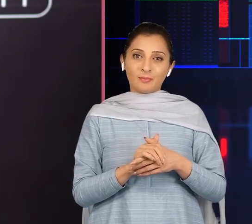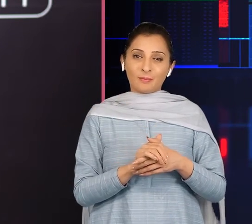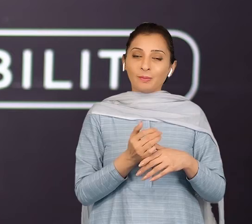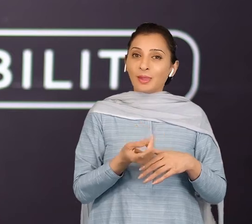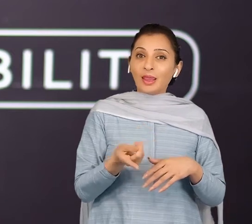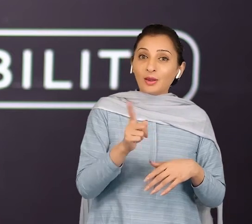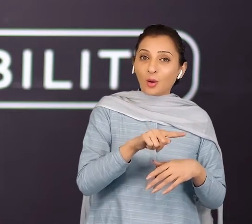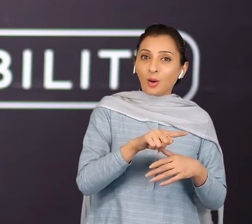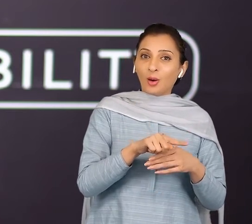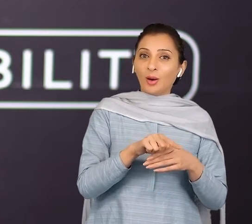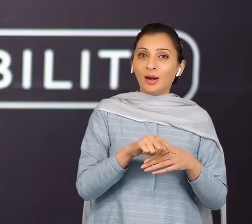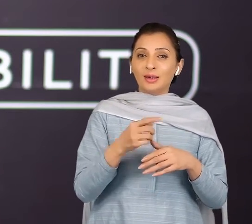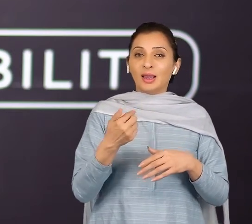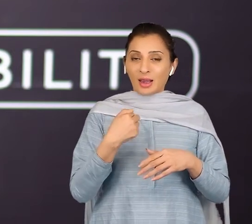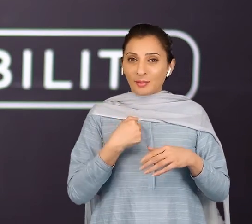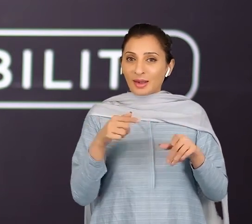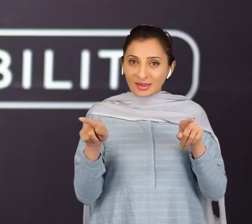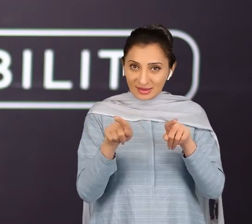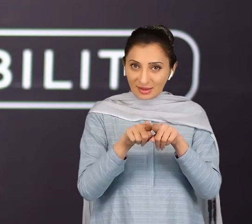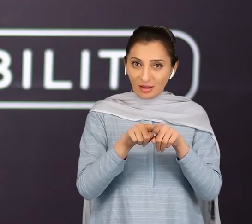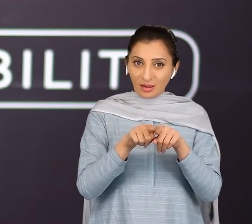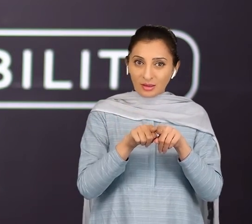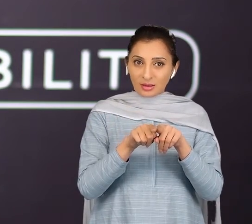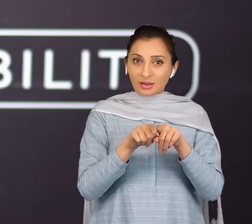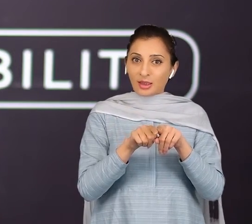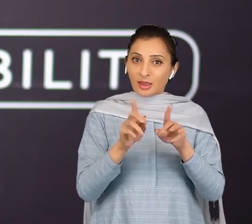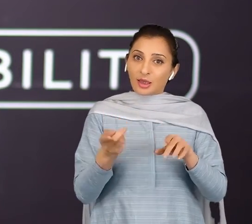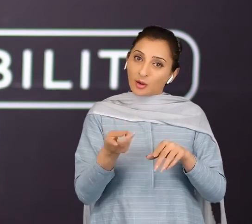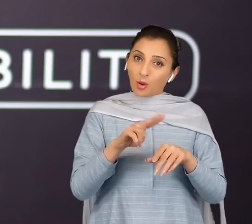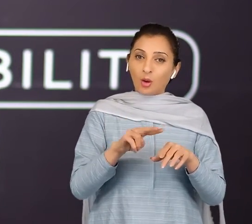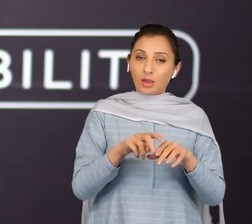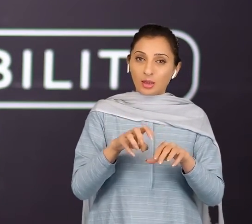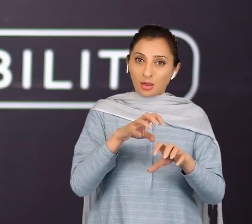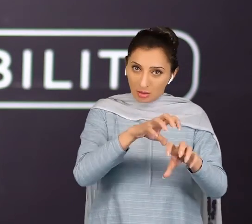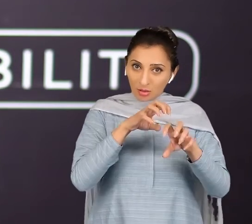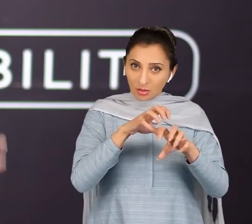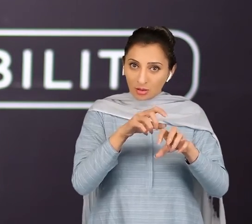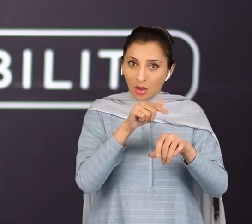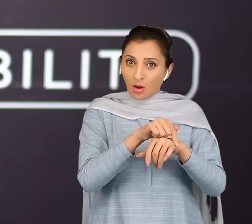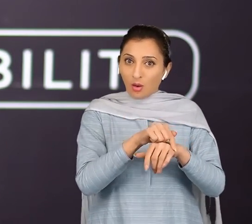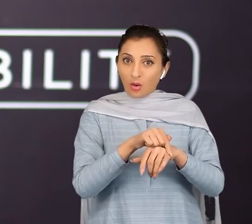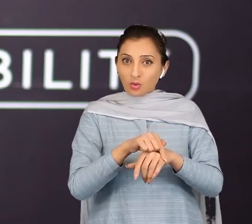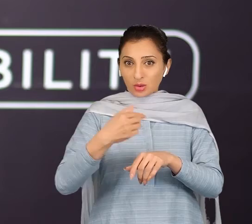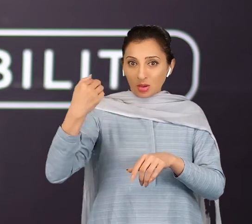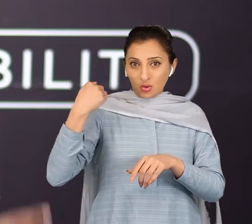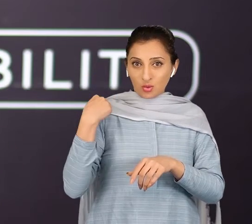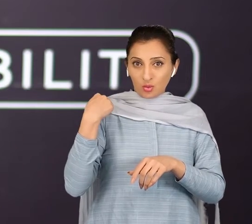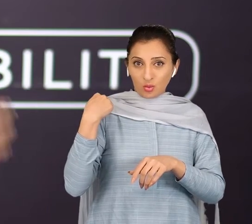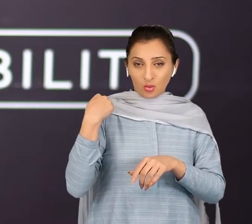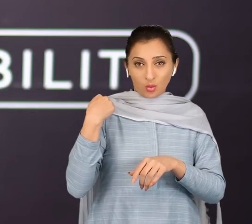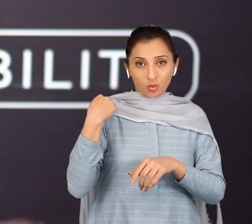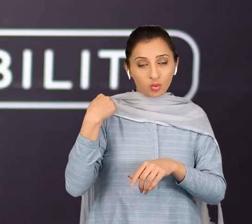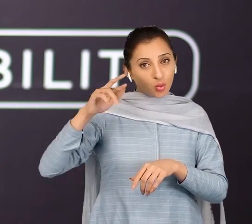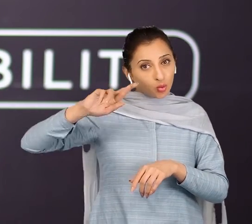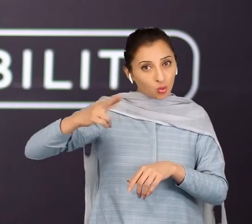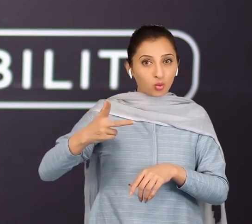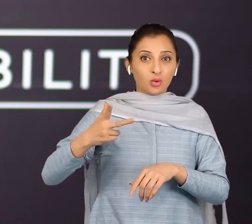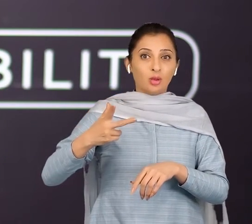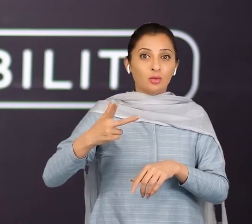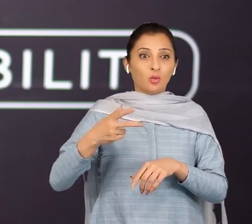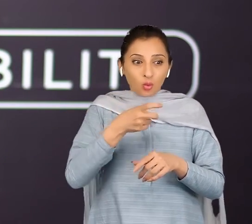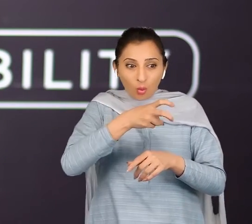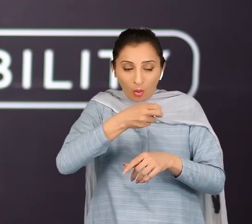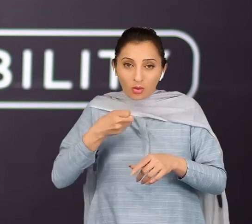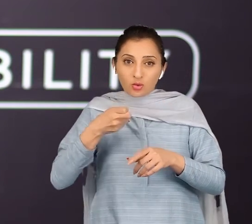case, Aurora, she's also at our shelter. She was shot down in broad daylight, and her shoulder blade was, it was blown off because